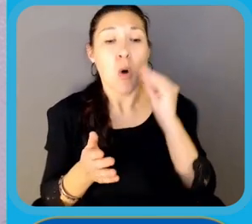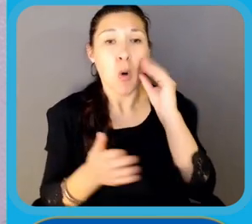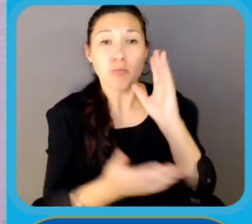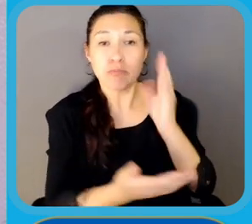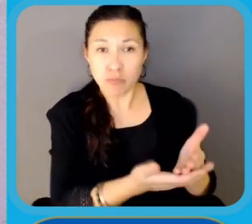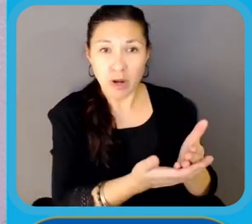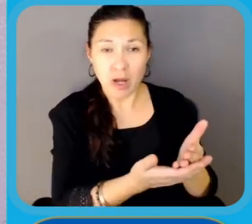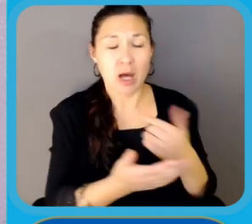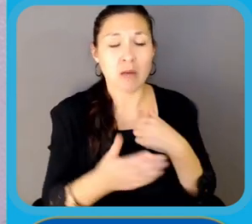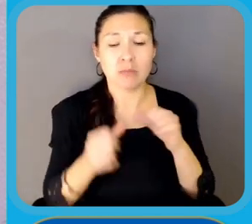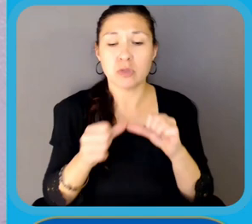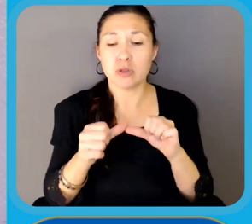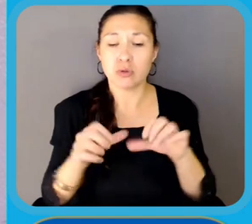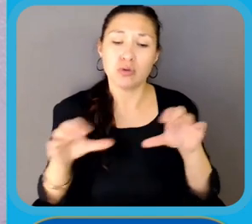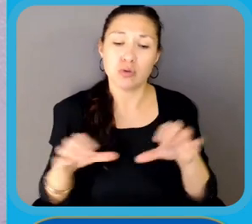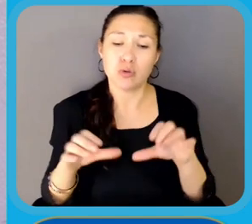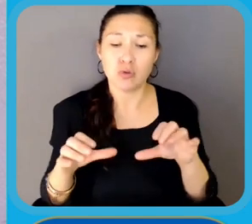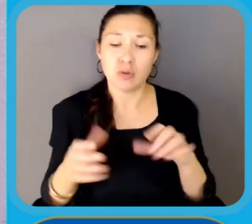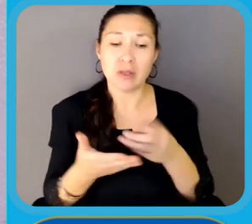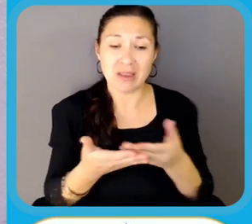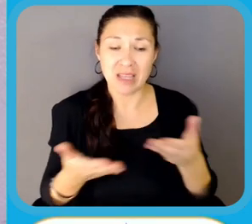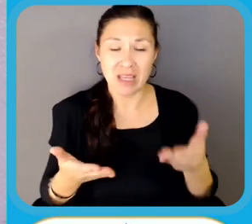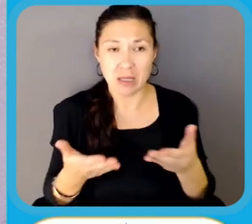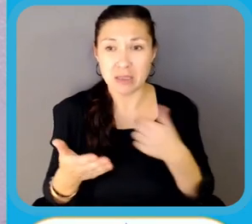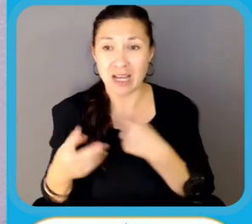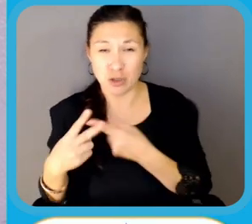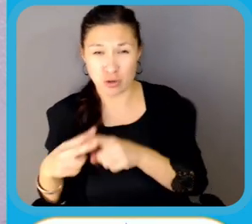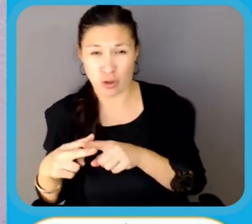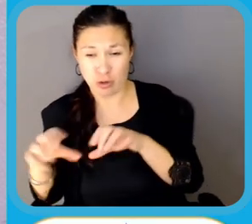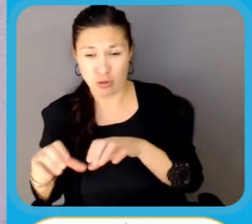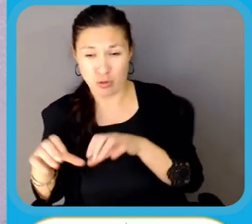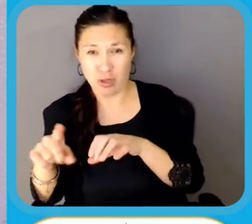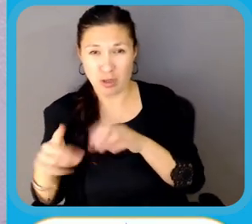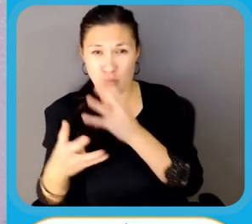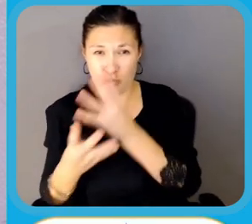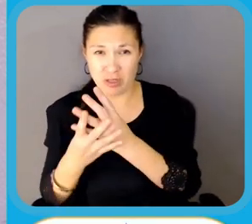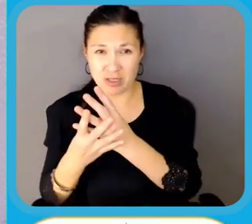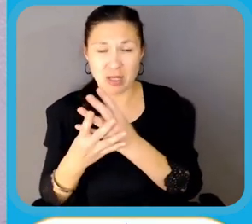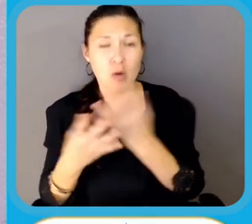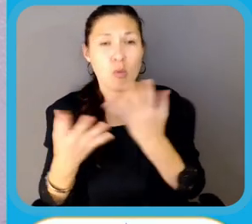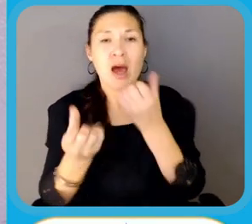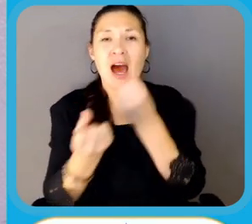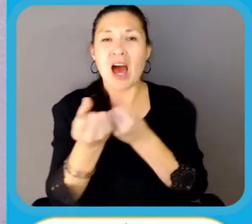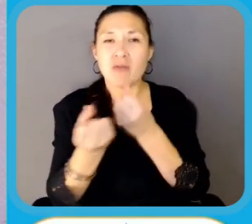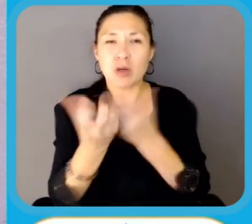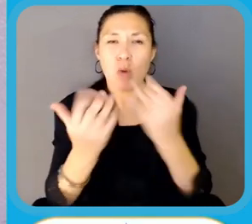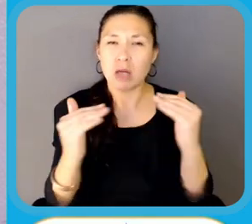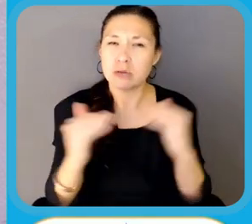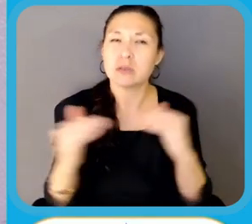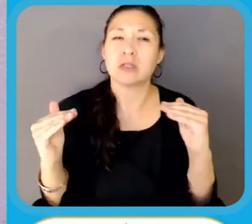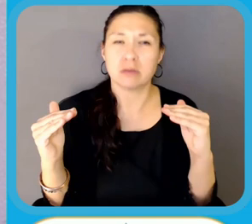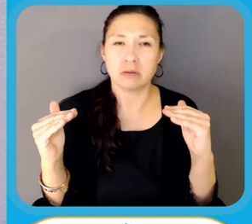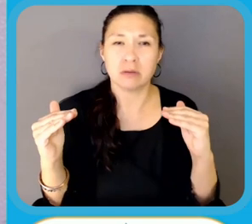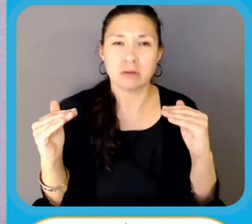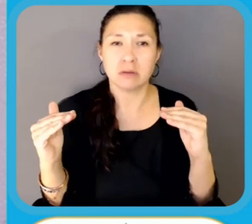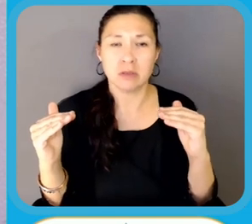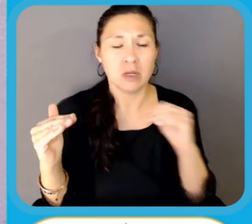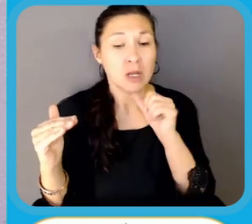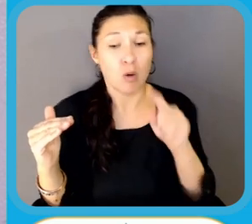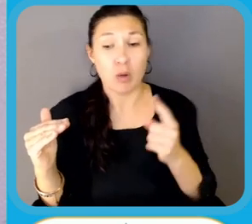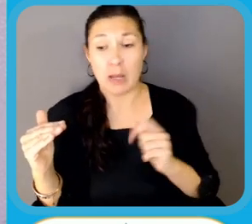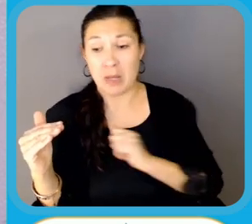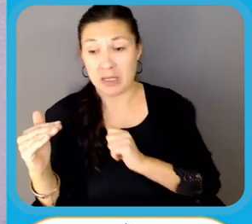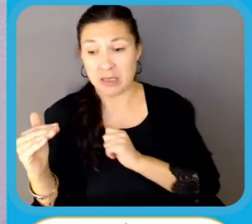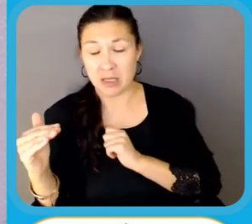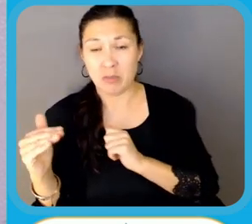things that kept me going while in prison, and that was advocating for justice. No longer for myself, but for those